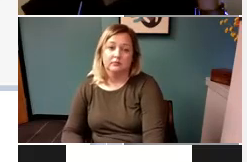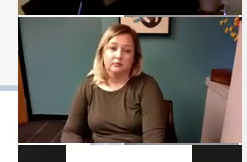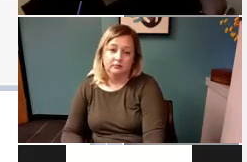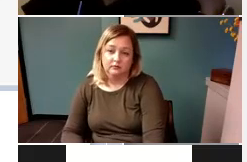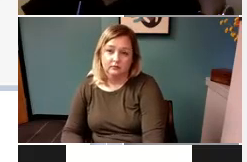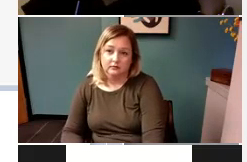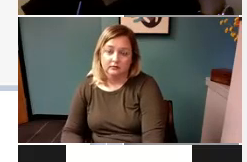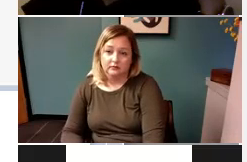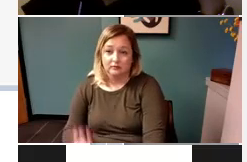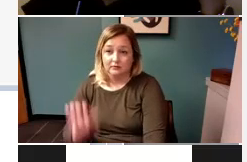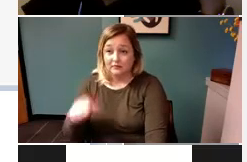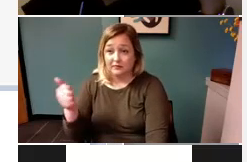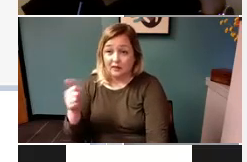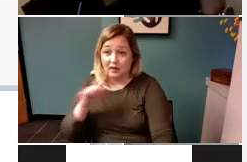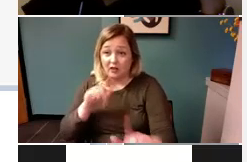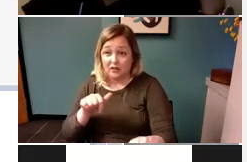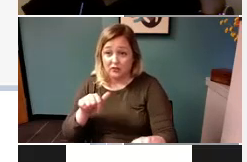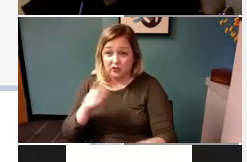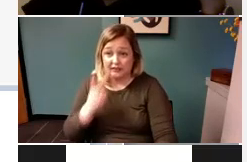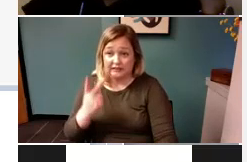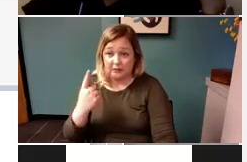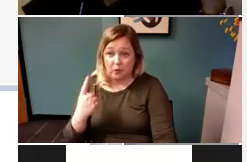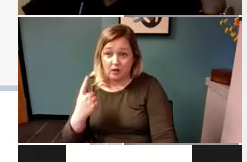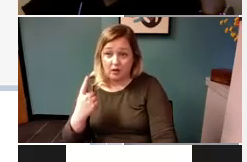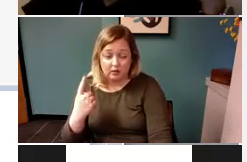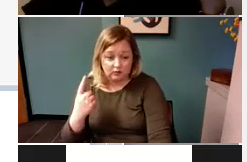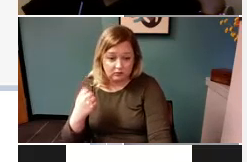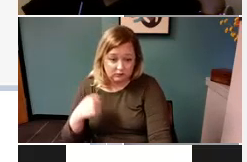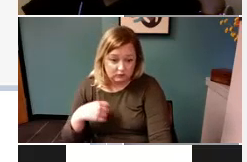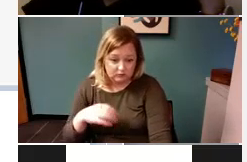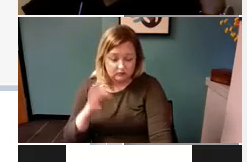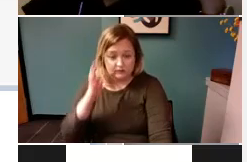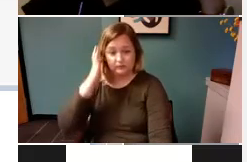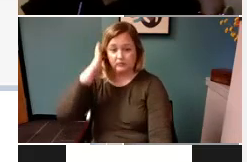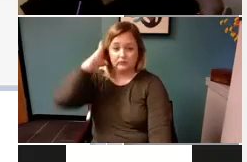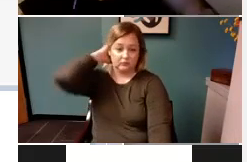Any other answers? I have one, I don't know. I have one actual answer.